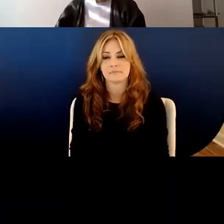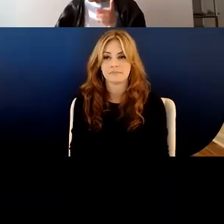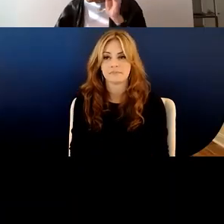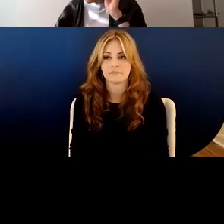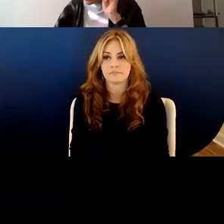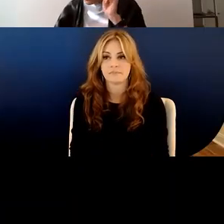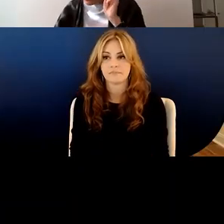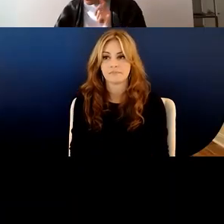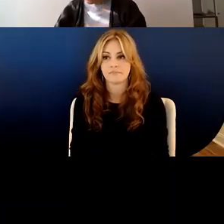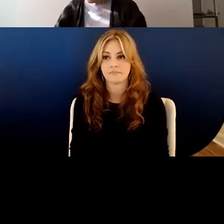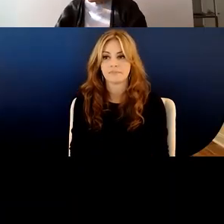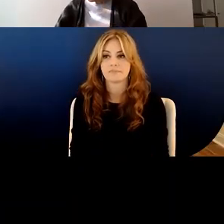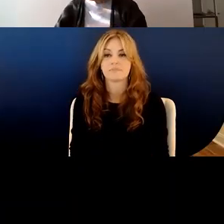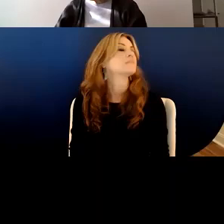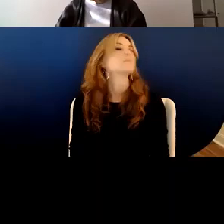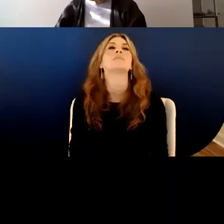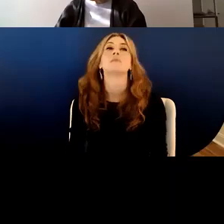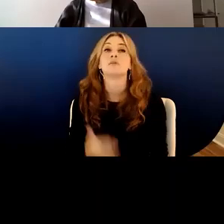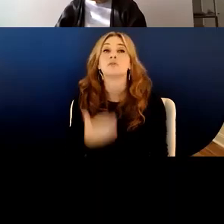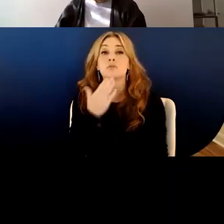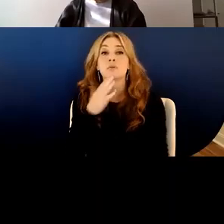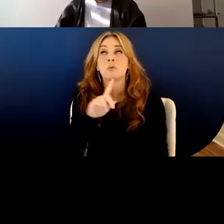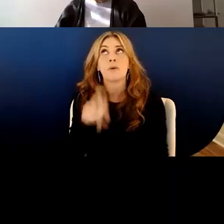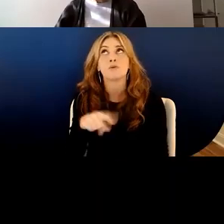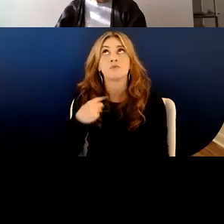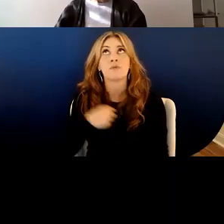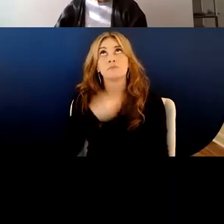It's an interesting question, though, and good food for thought